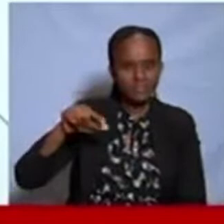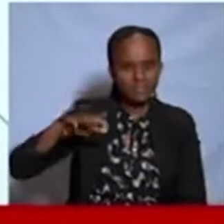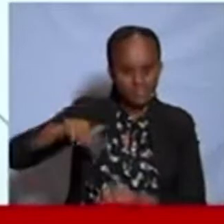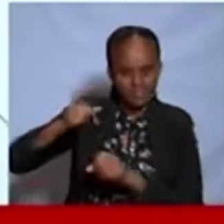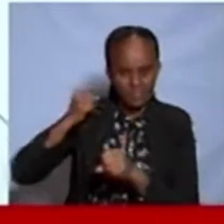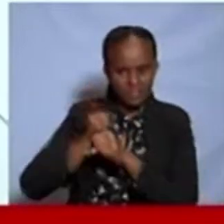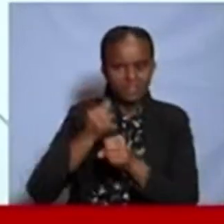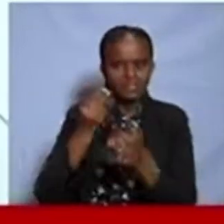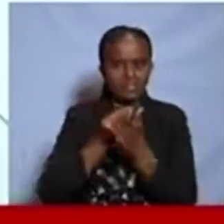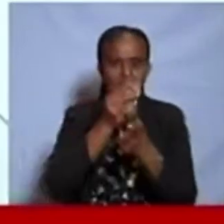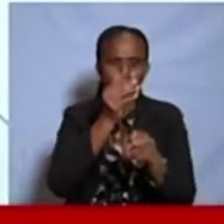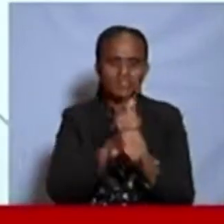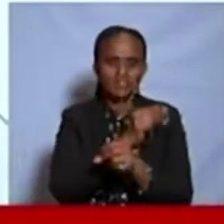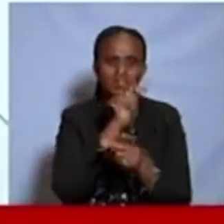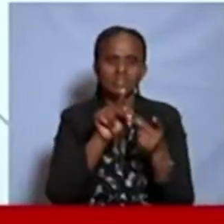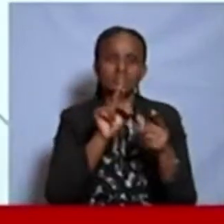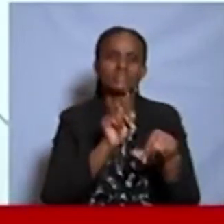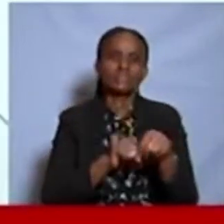time.